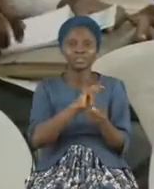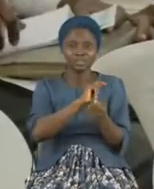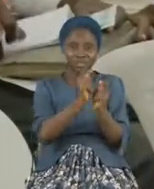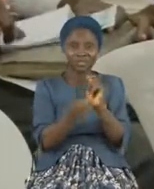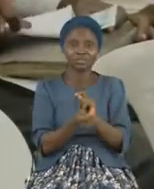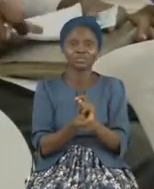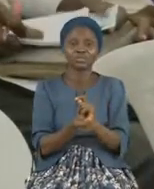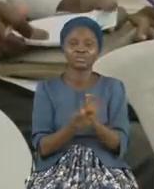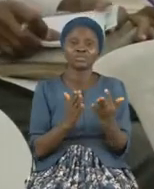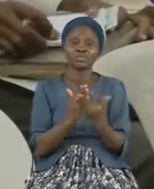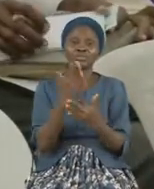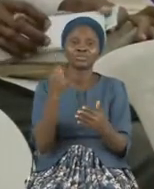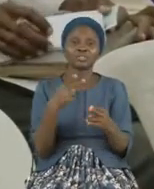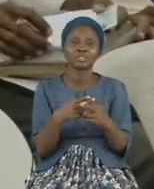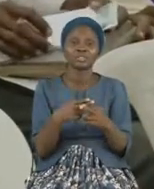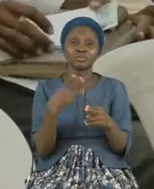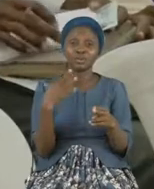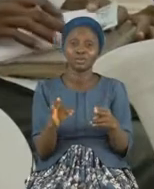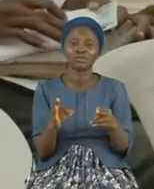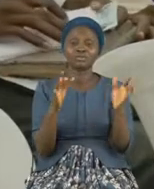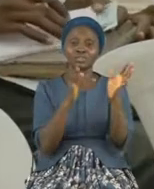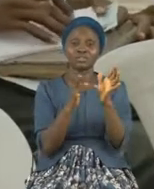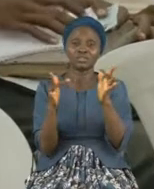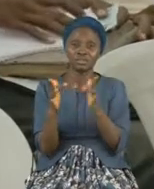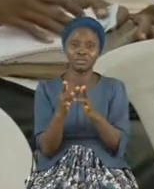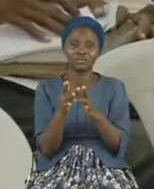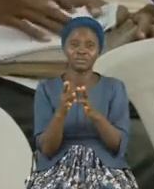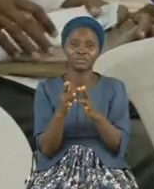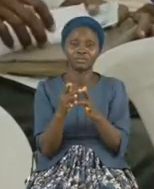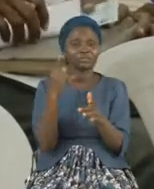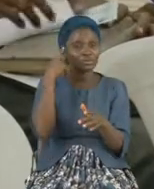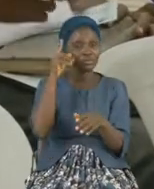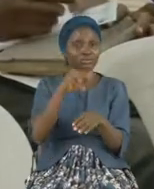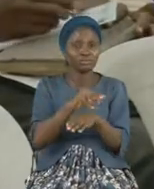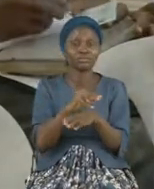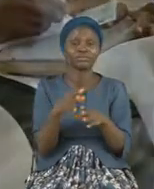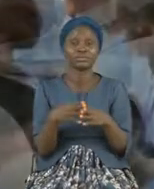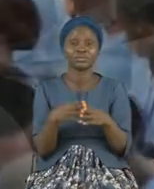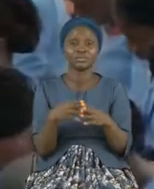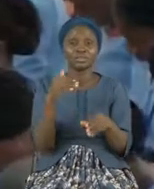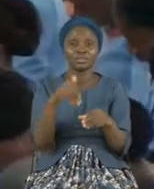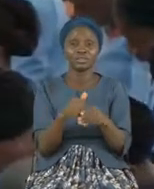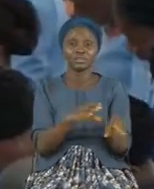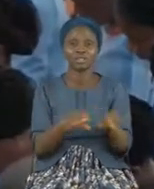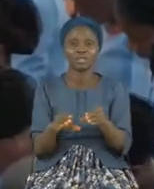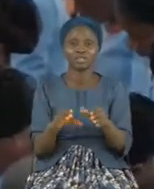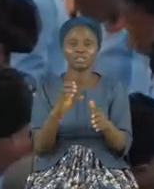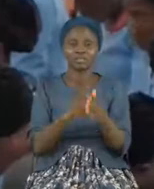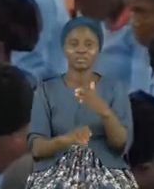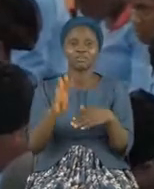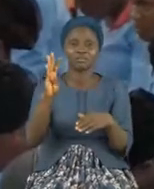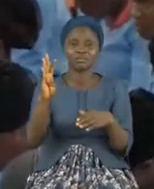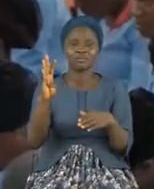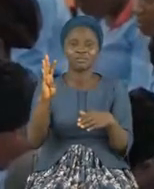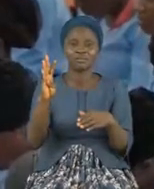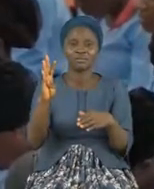the name of Jesus for ministry. We're looking at Acts of the Apostles chapter 4, and I'm reading from